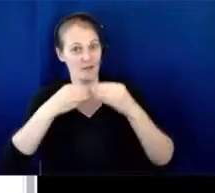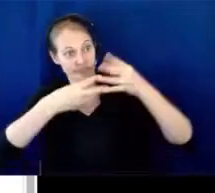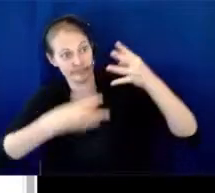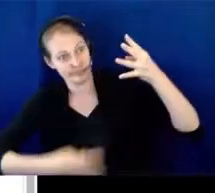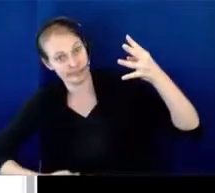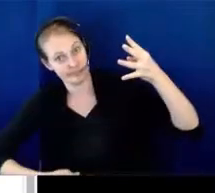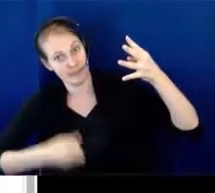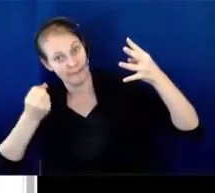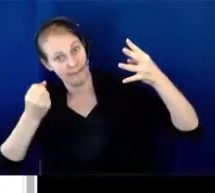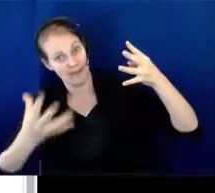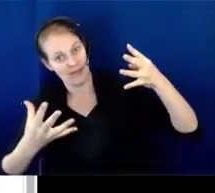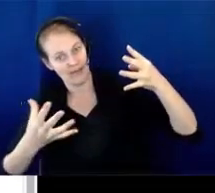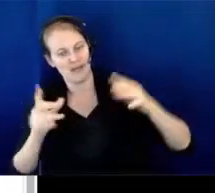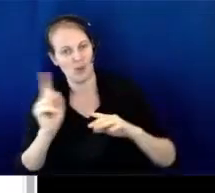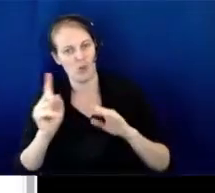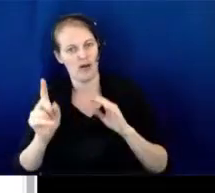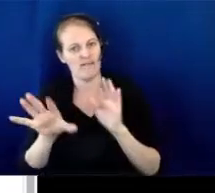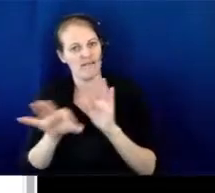and where to find them.